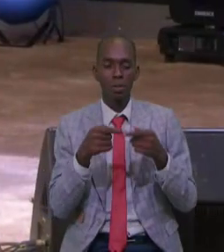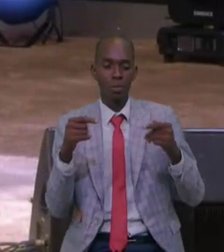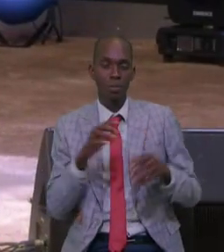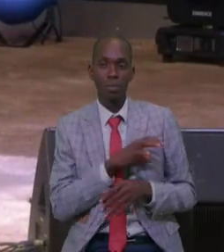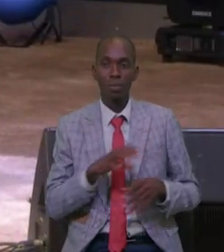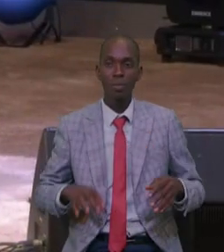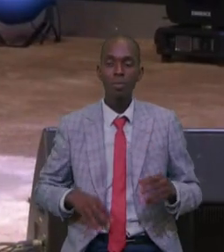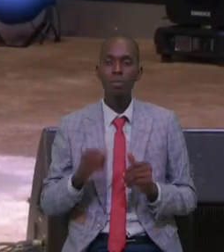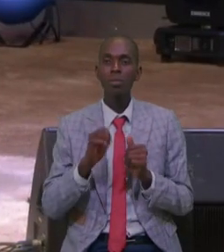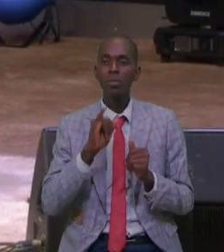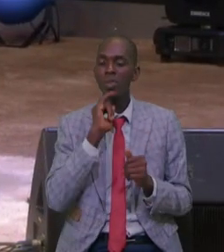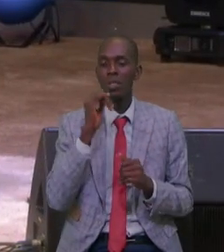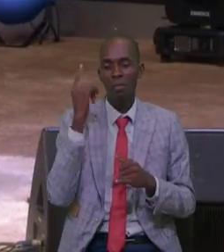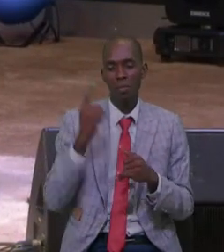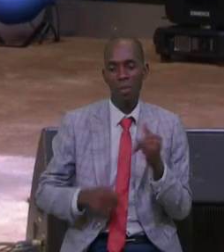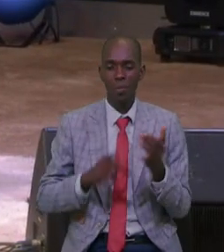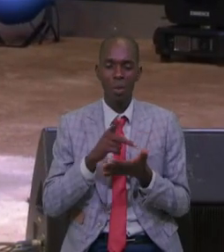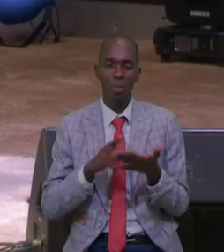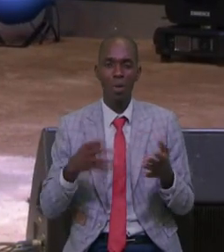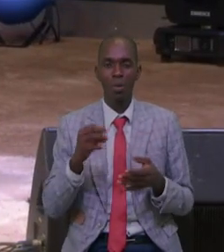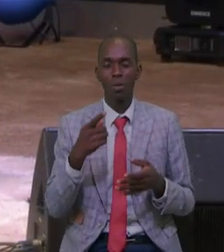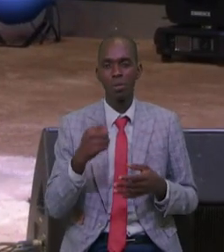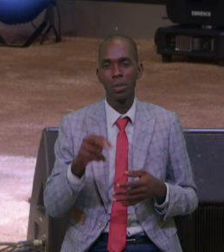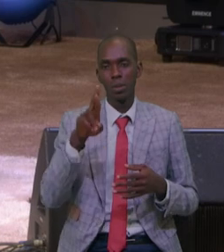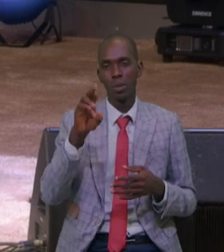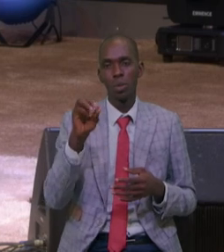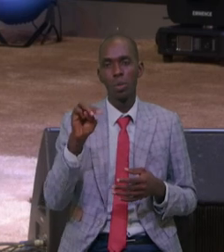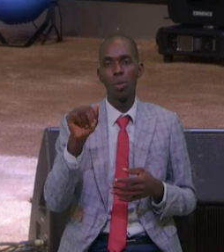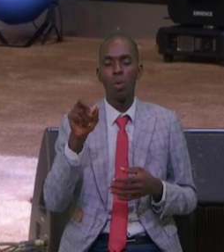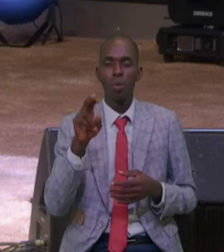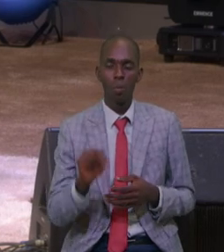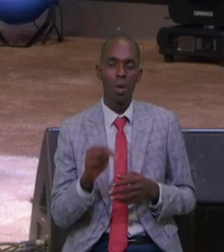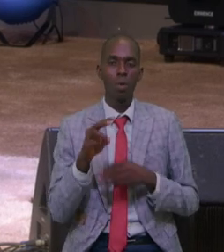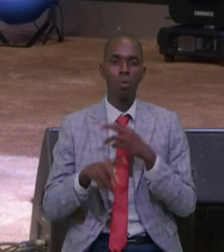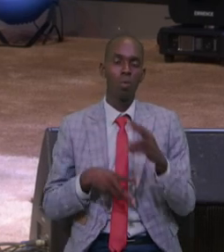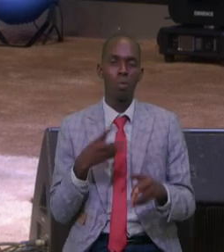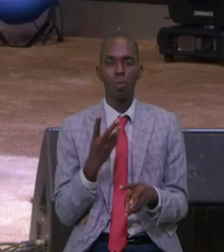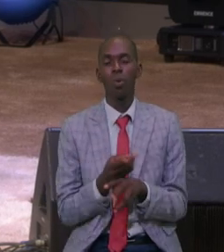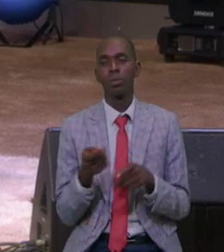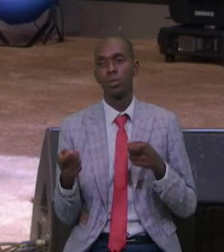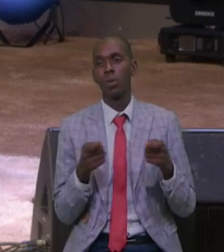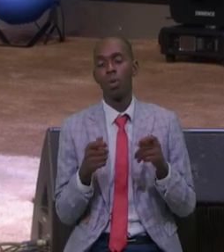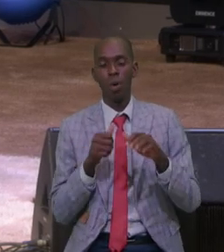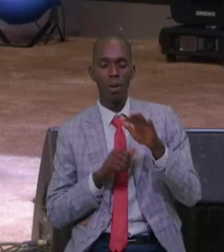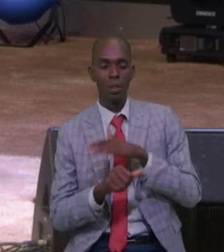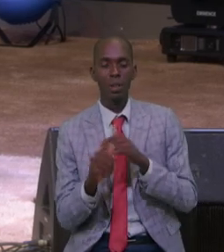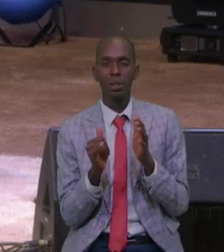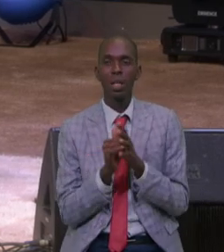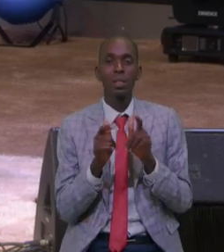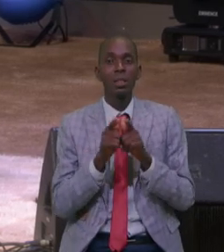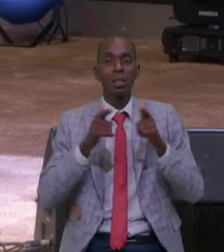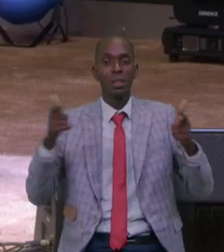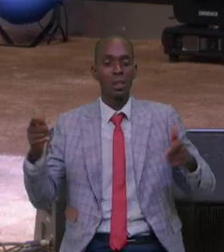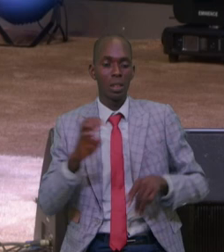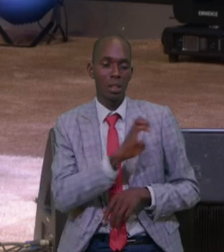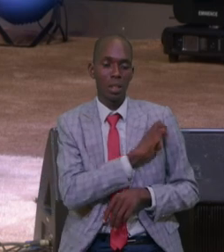part of the Roman government. The world will be under that great emperor, the Antichrist,